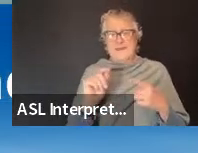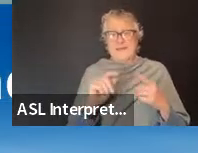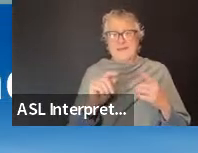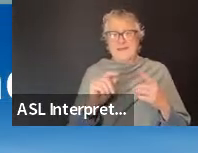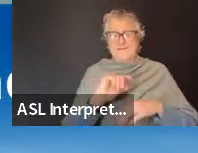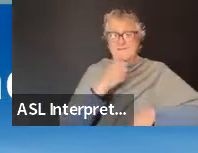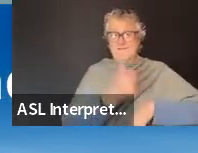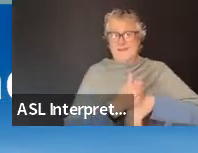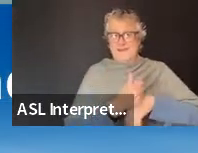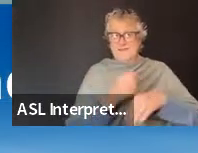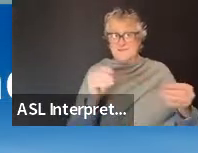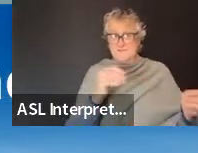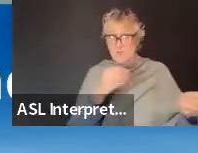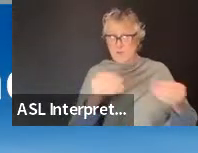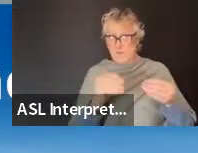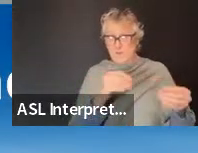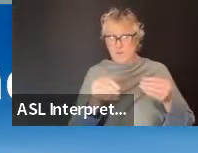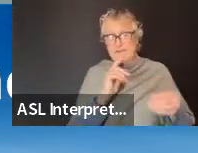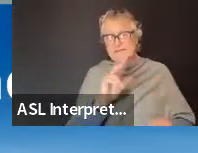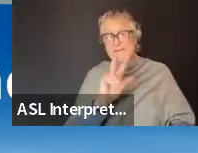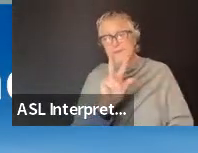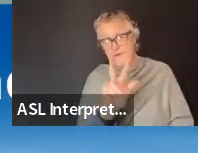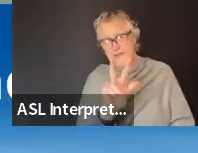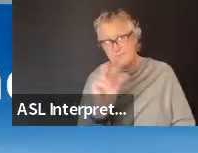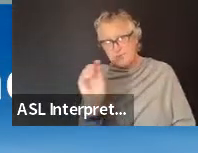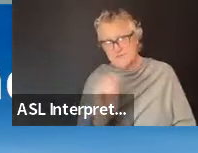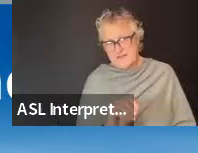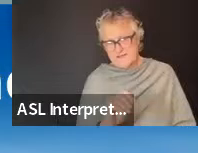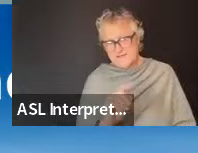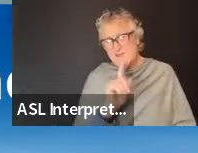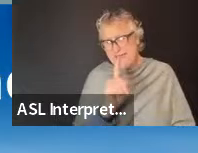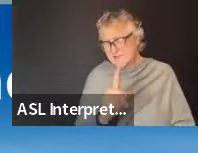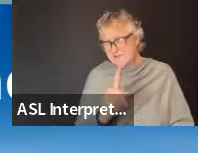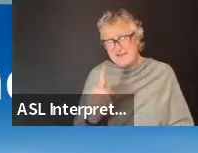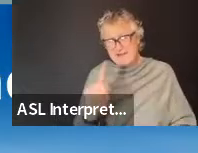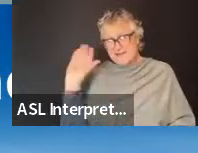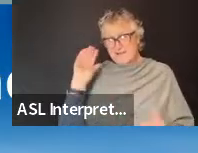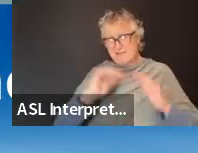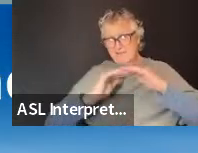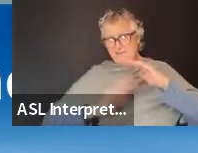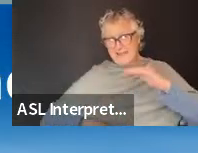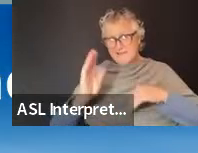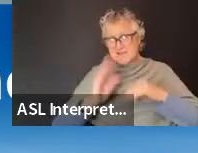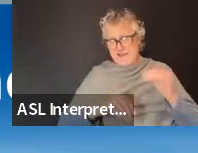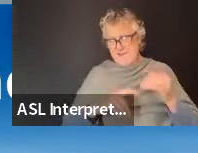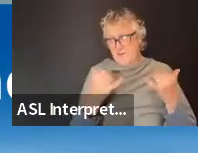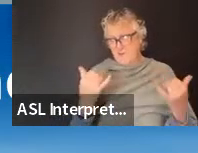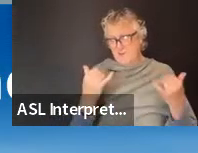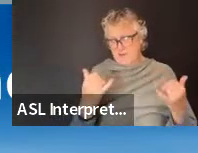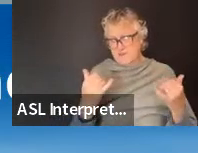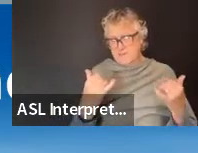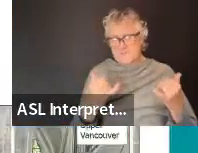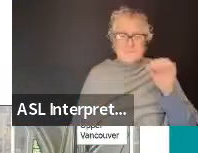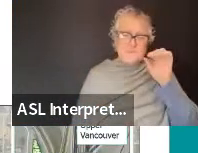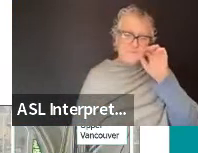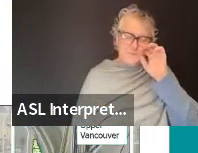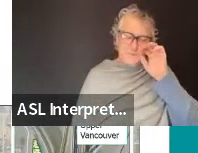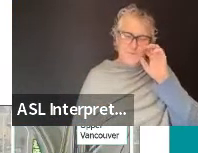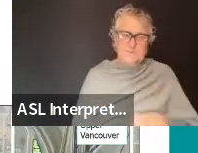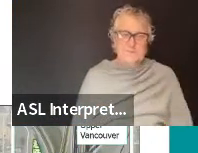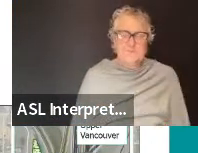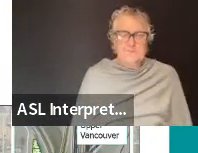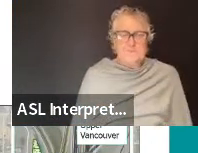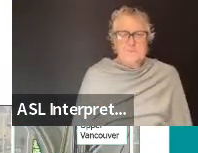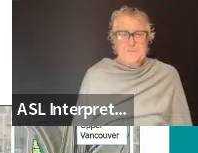that were being proposed is less than the existing span. Next slide, please.